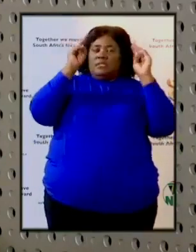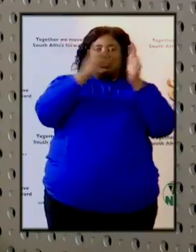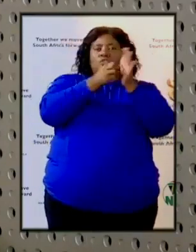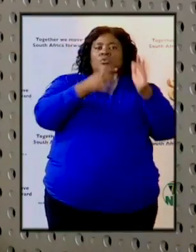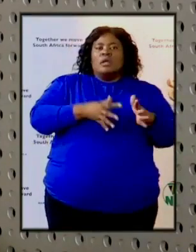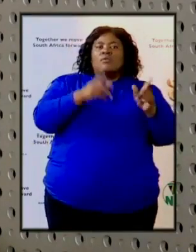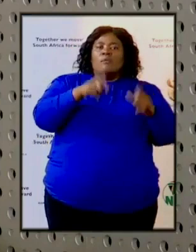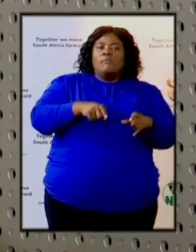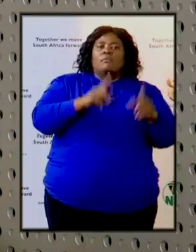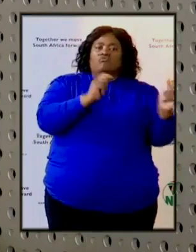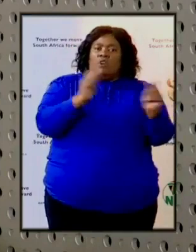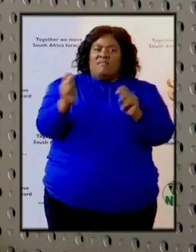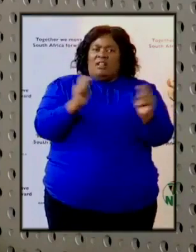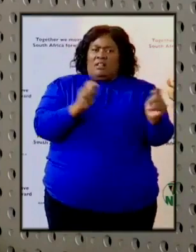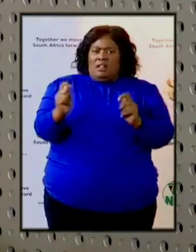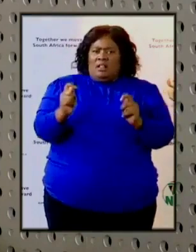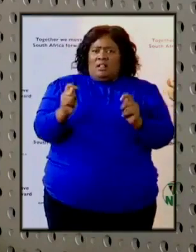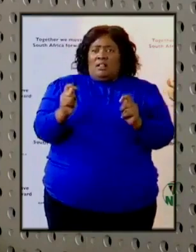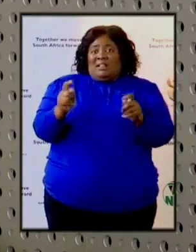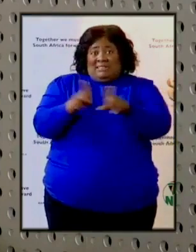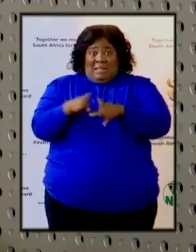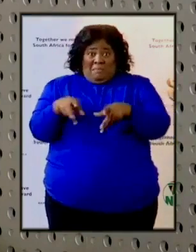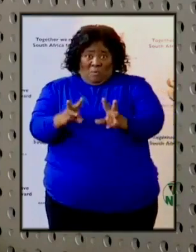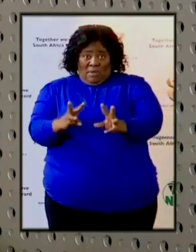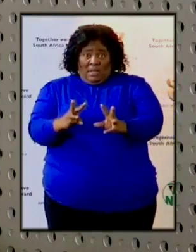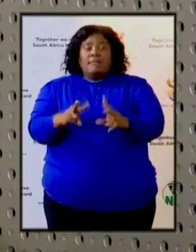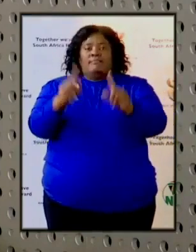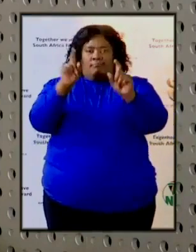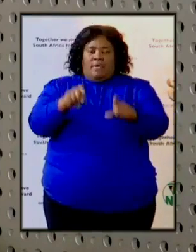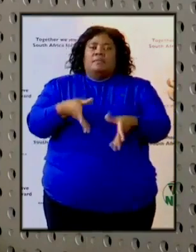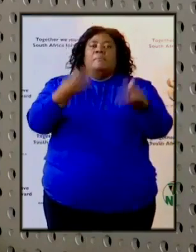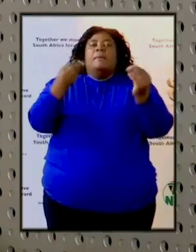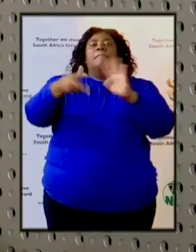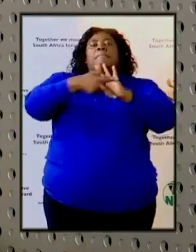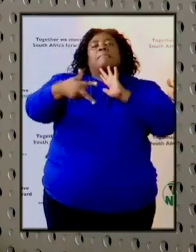commute in that way, they also will have to have a permit.